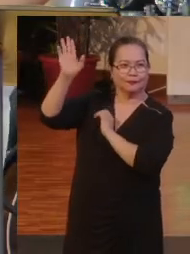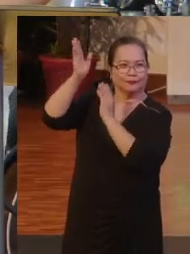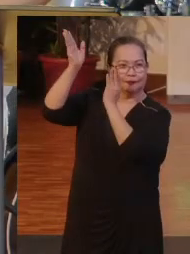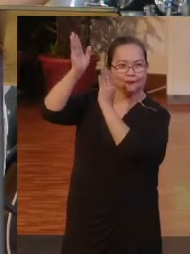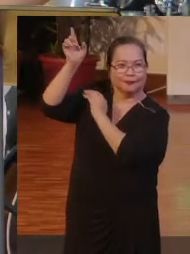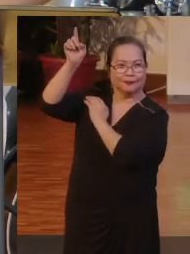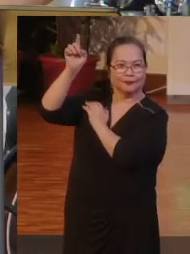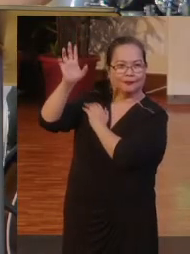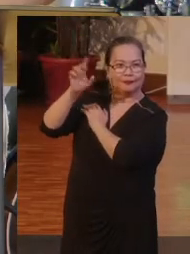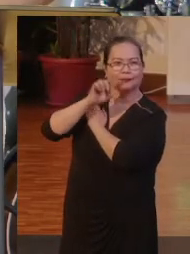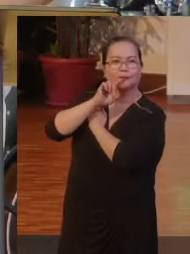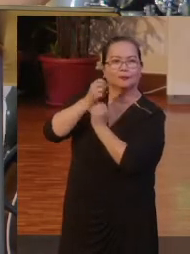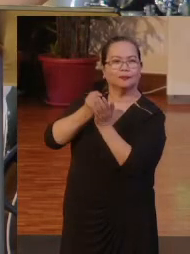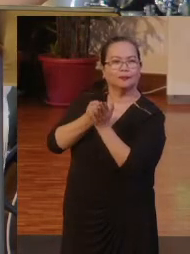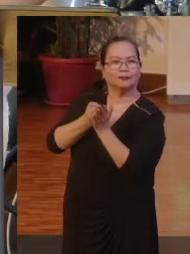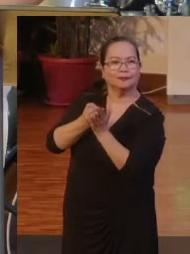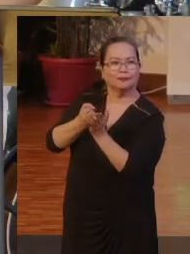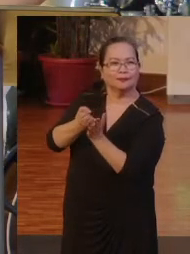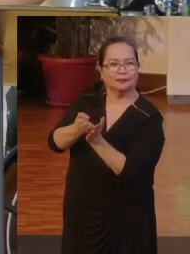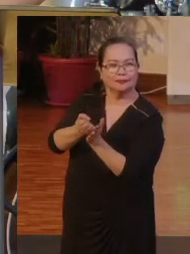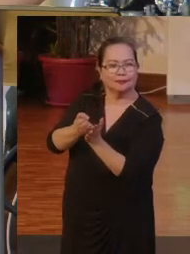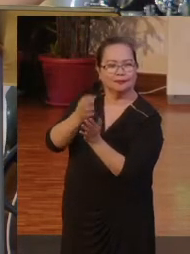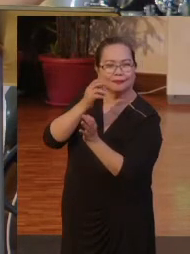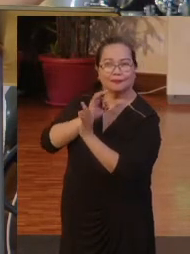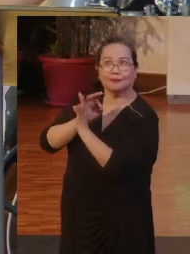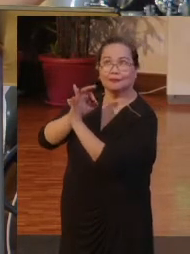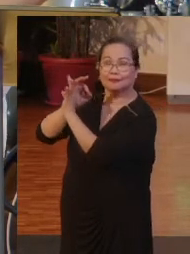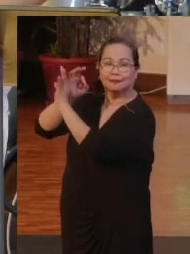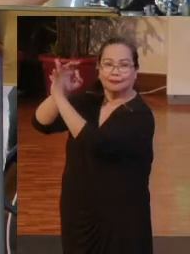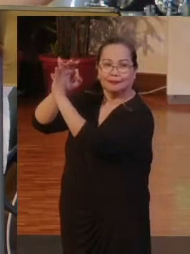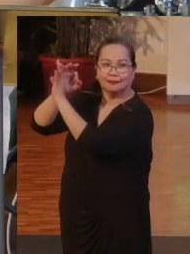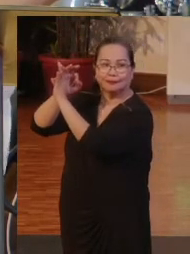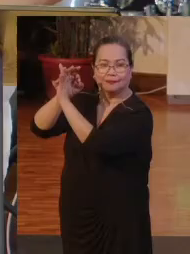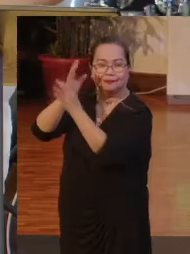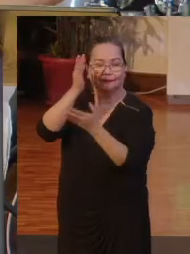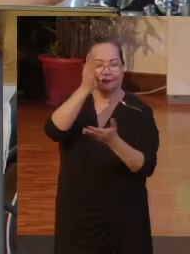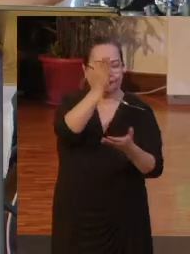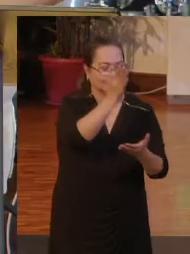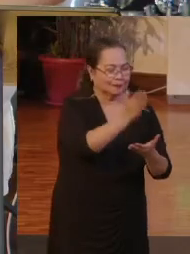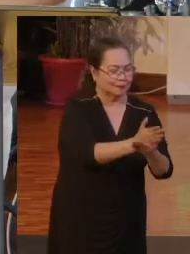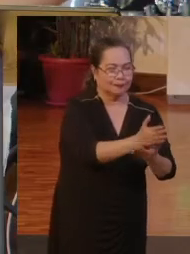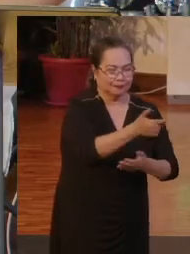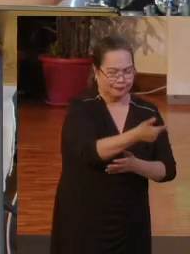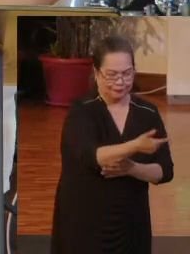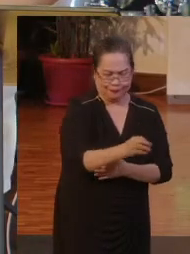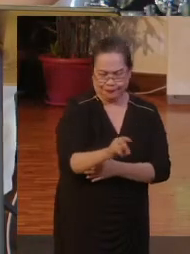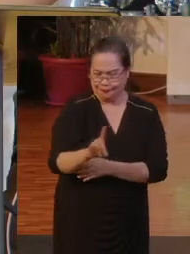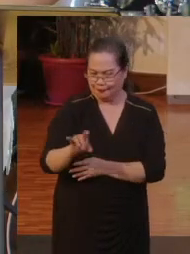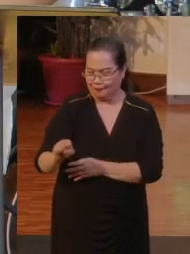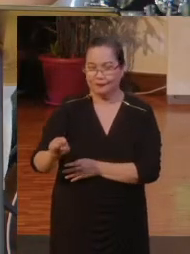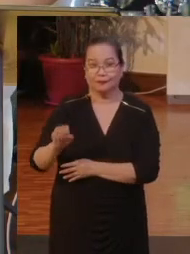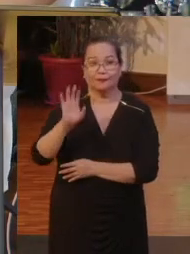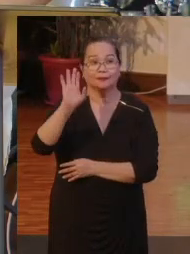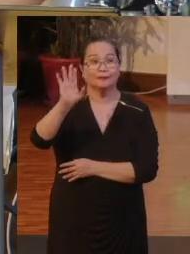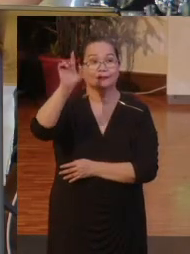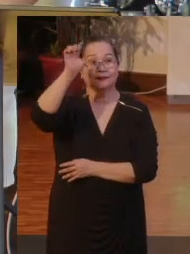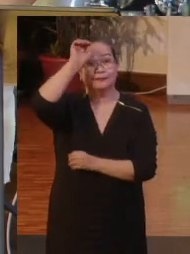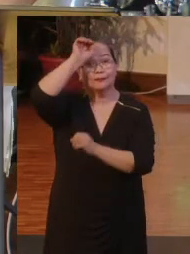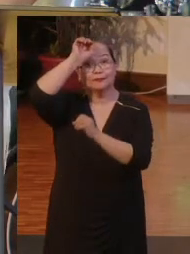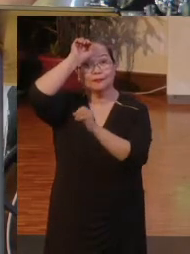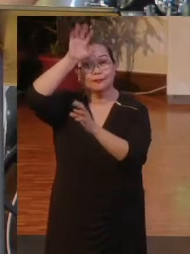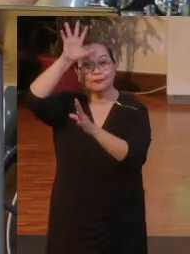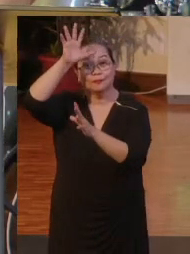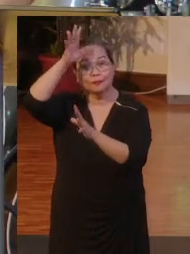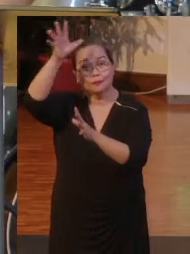Him in sincerity and in faithfulness. Put away the gods that your fathers served before the